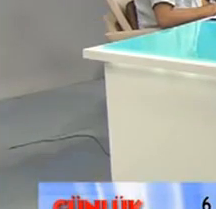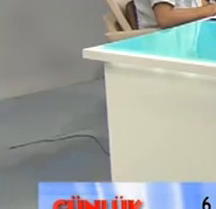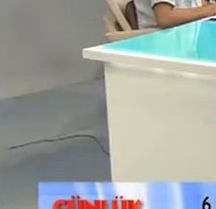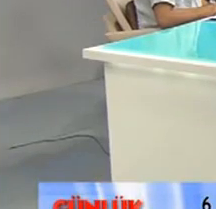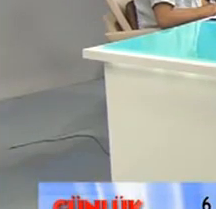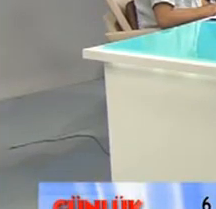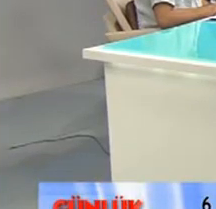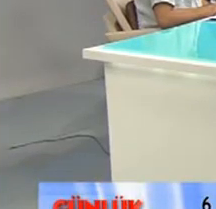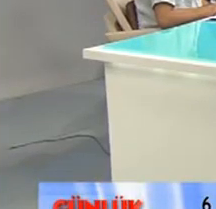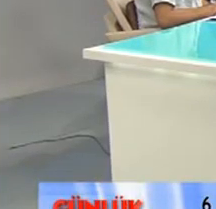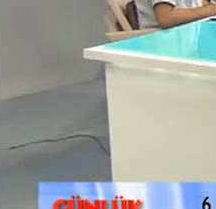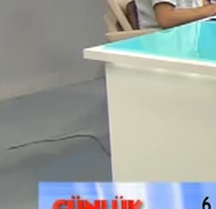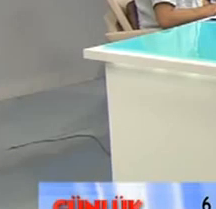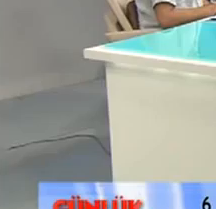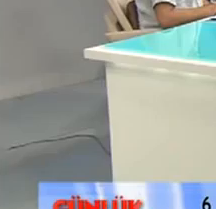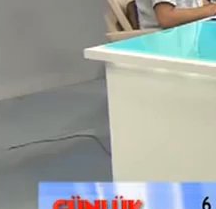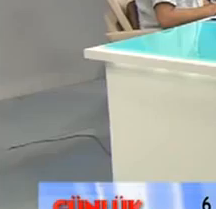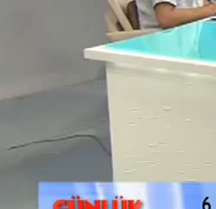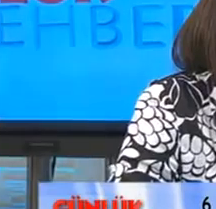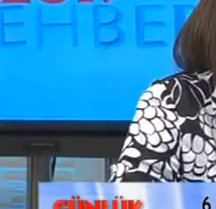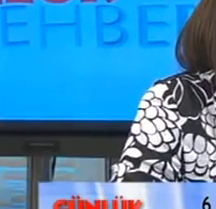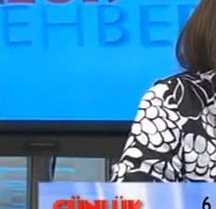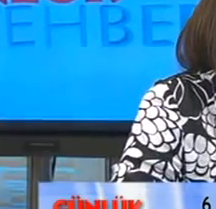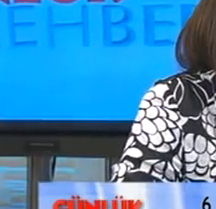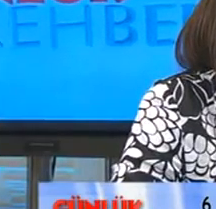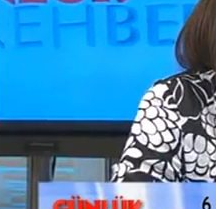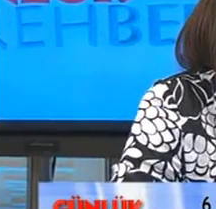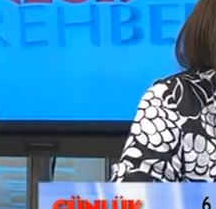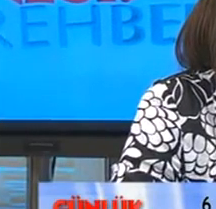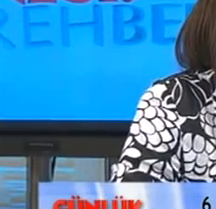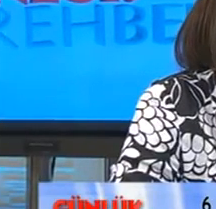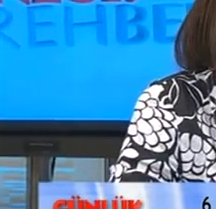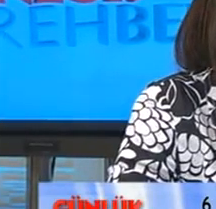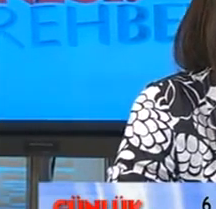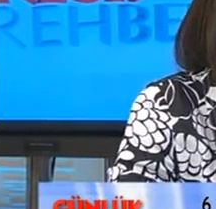doctoral student. Hı-hı. We have another